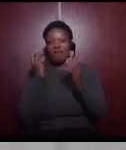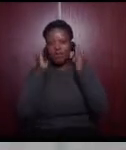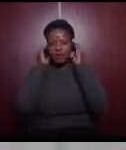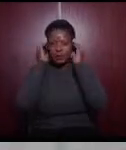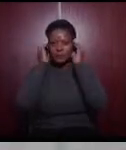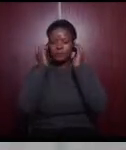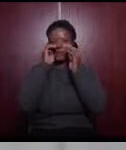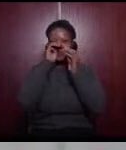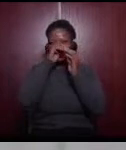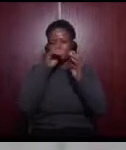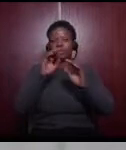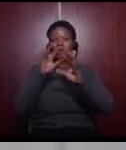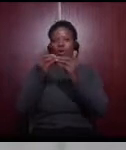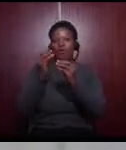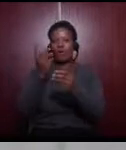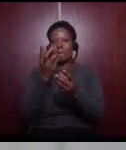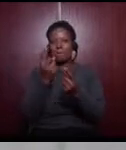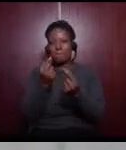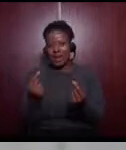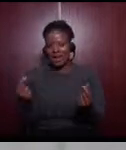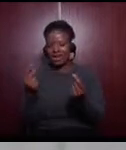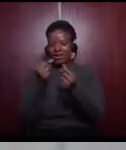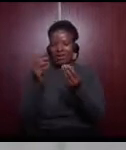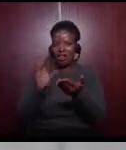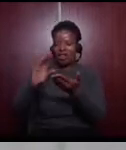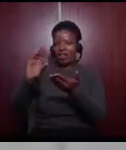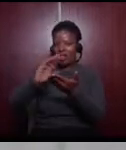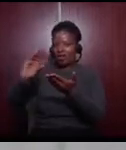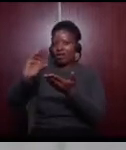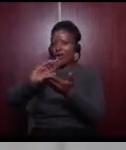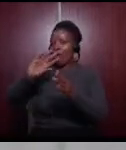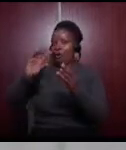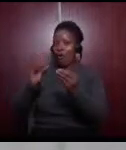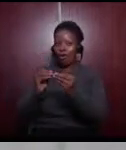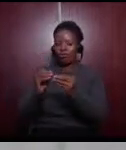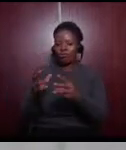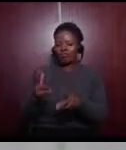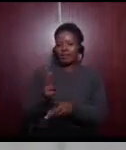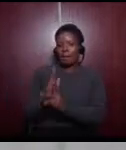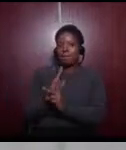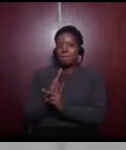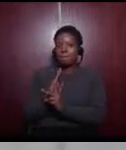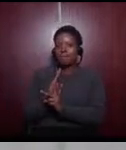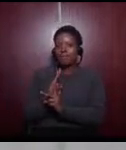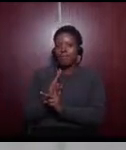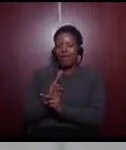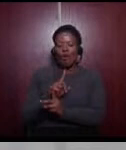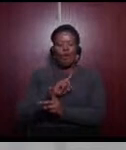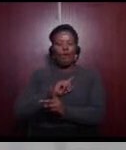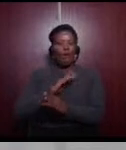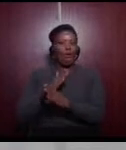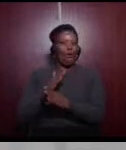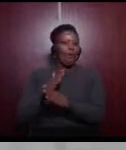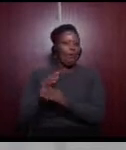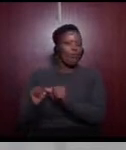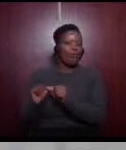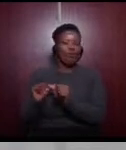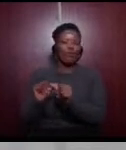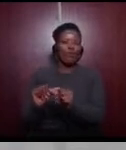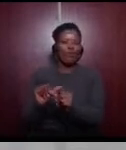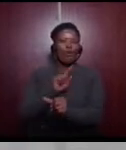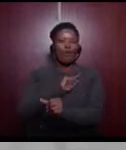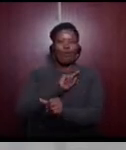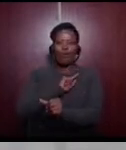lezi kumanje zihleli azisebenzi because izathu zazenzelwe zona